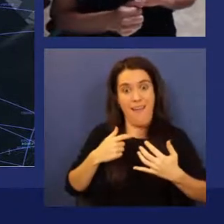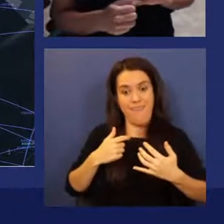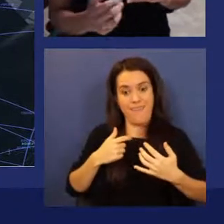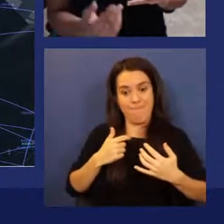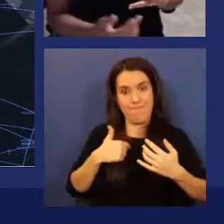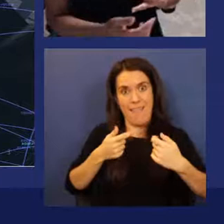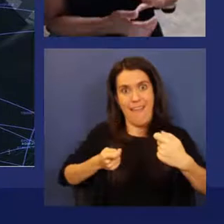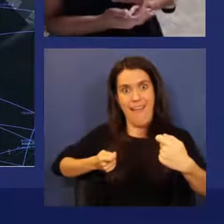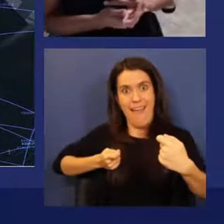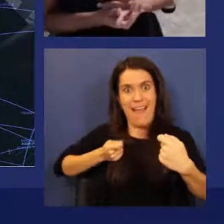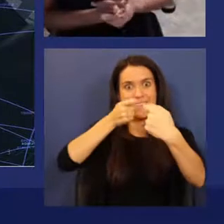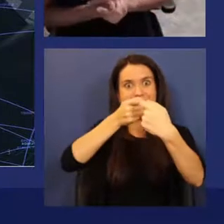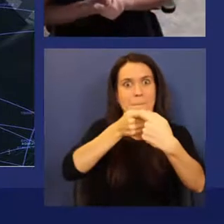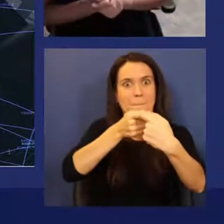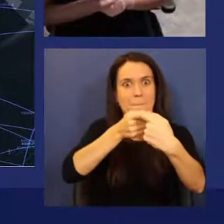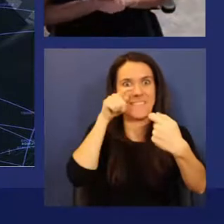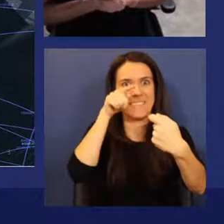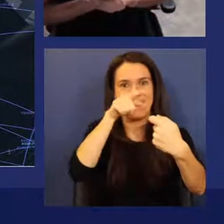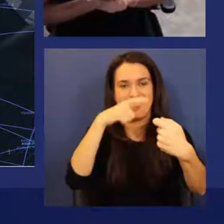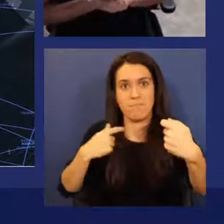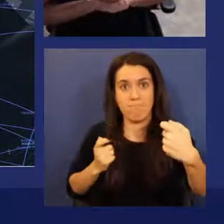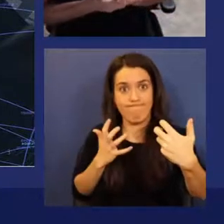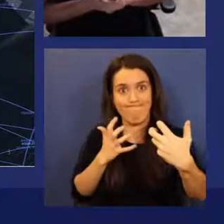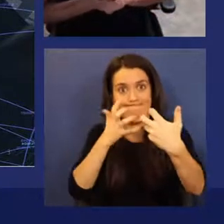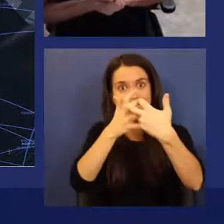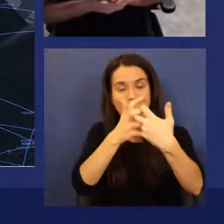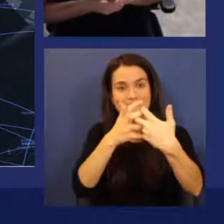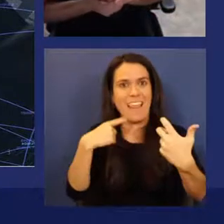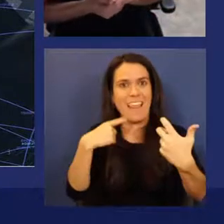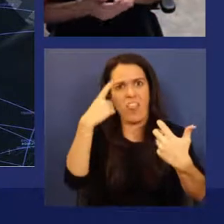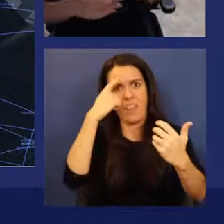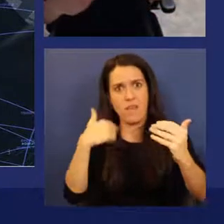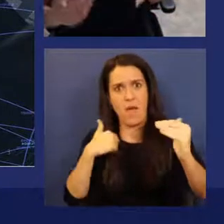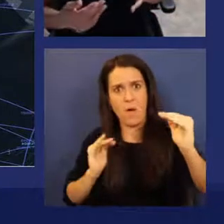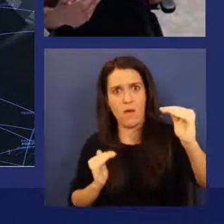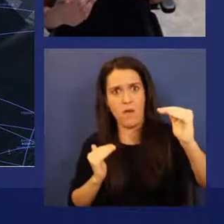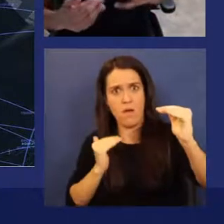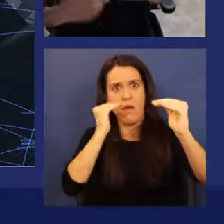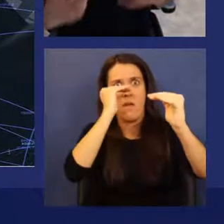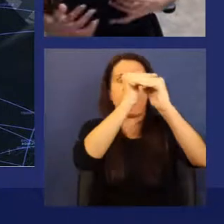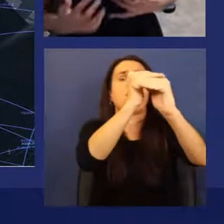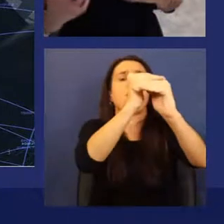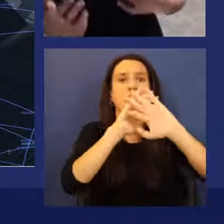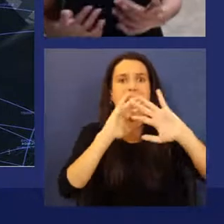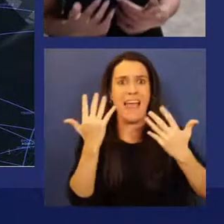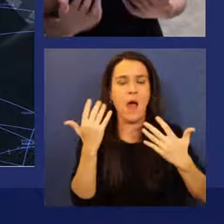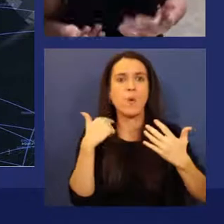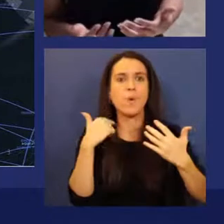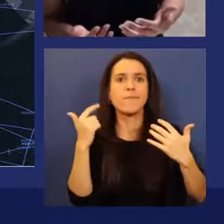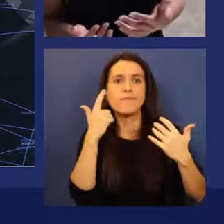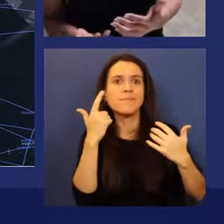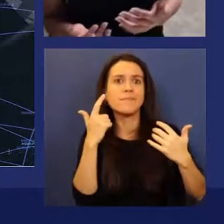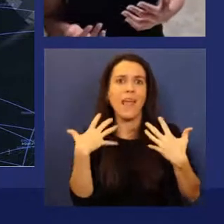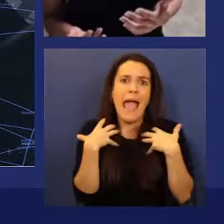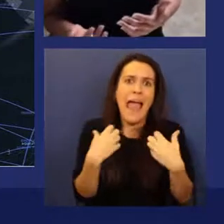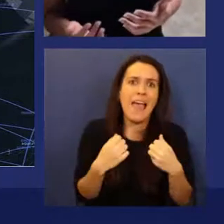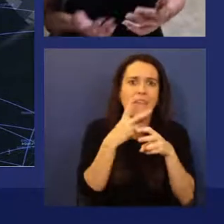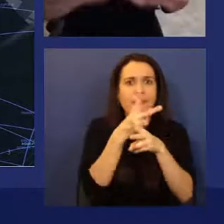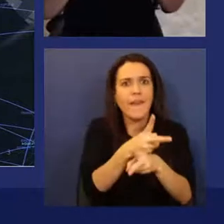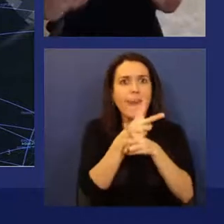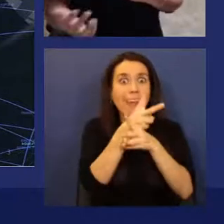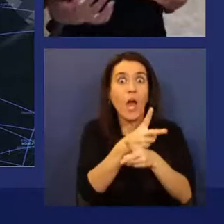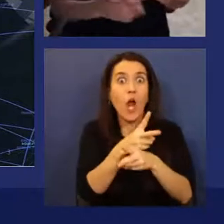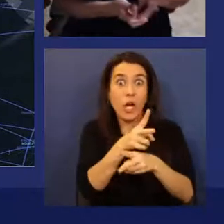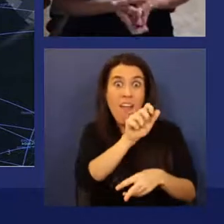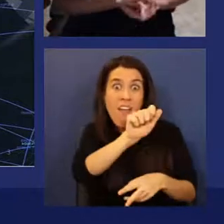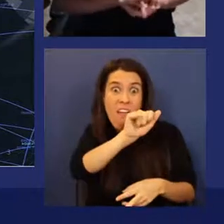going to scale up. You can look at healthcare as one of the industries where AI is actually transforming people's